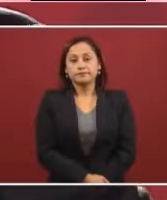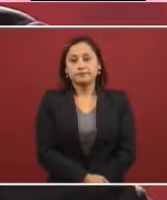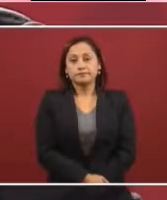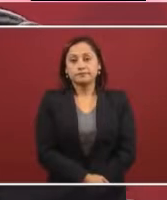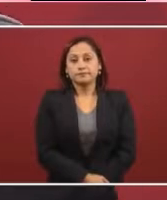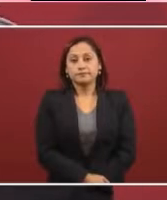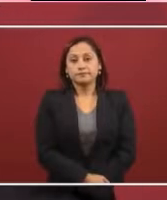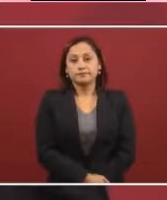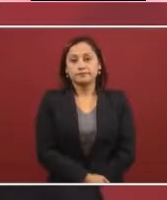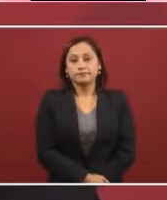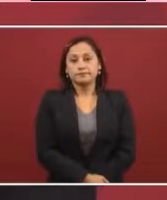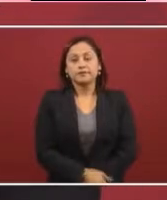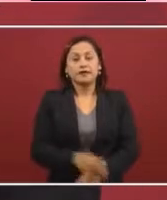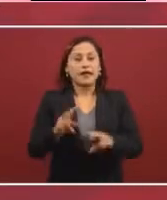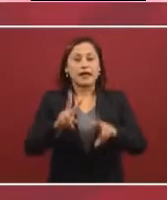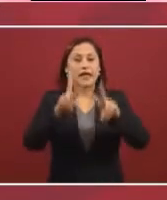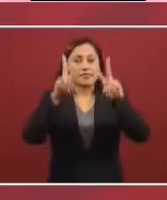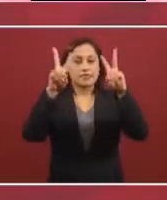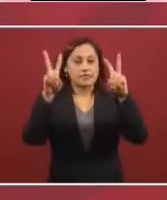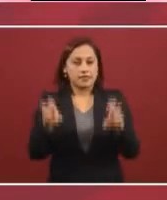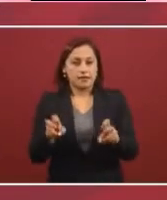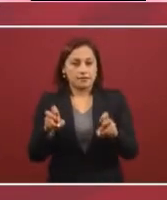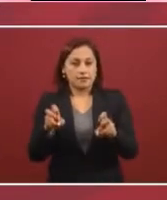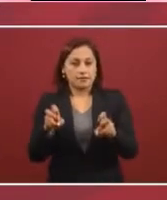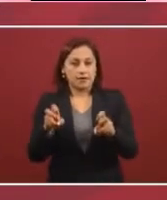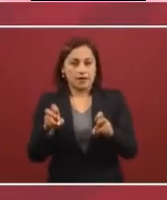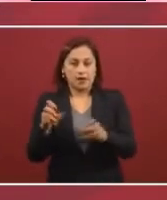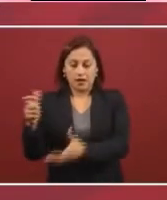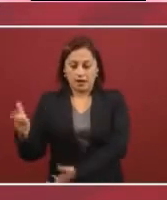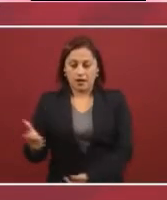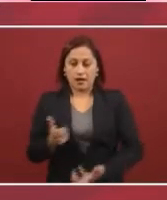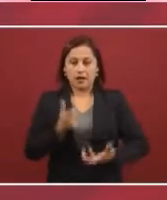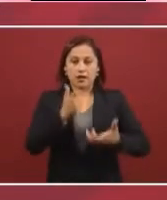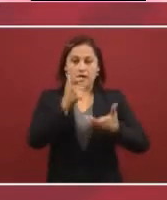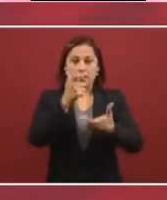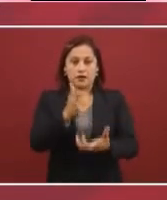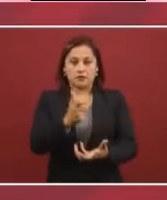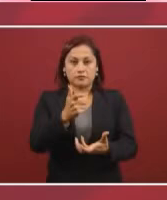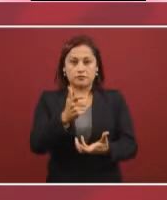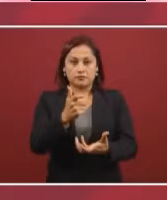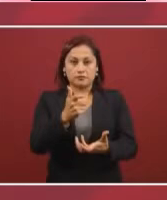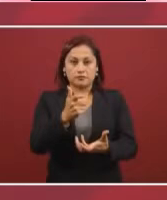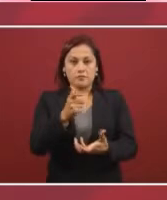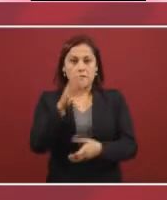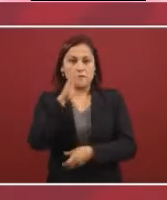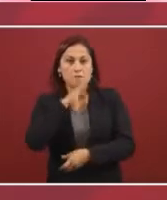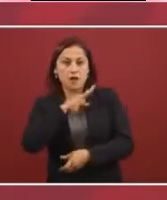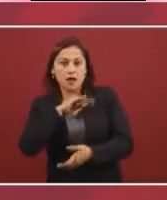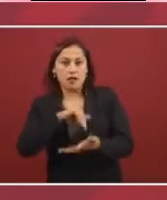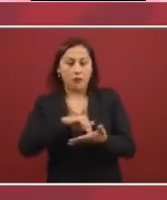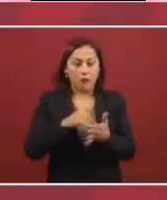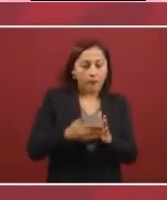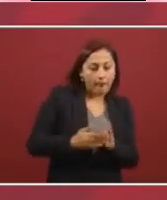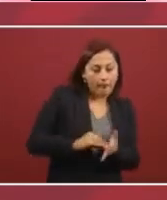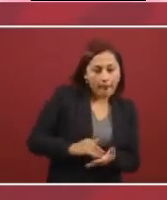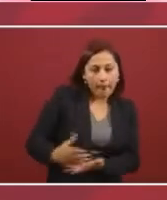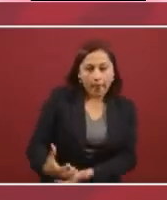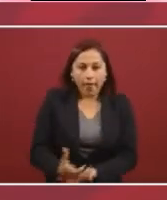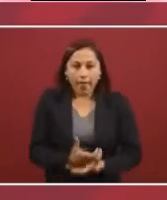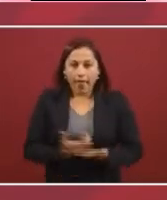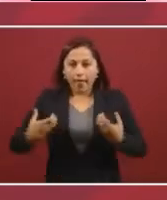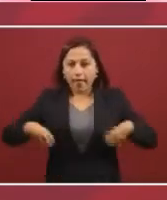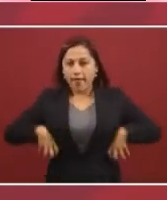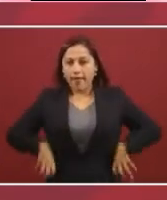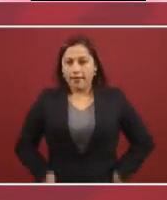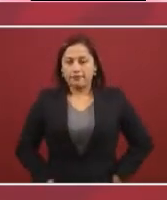do with bad management of public resources will be tolerated.